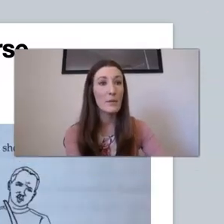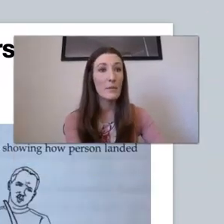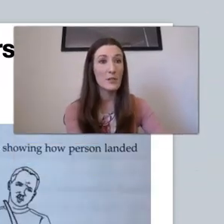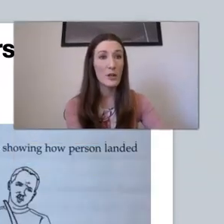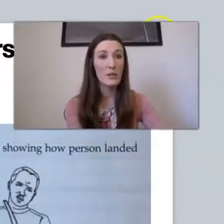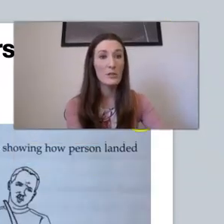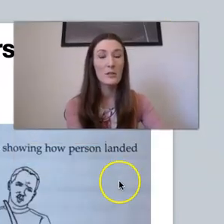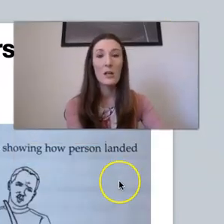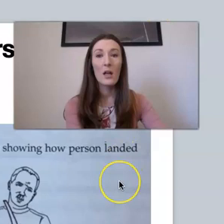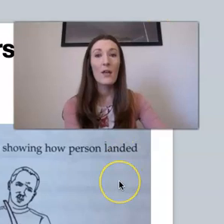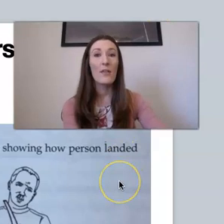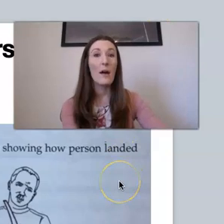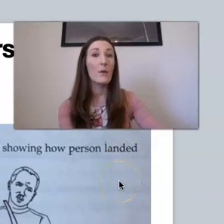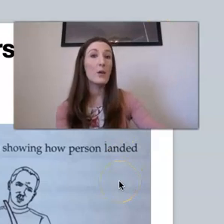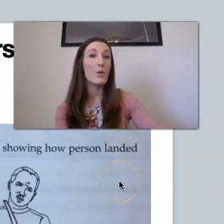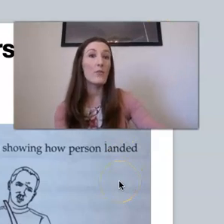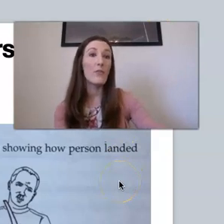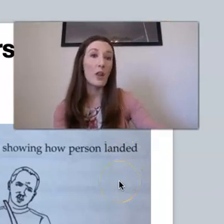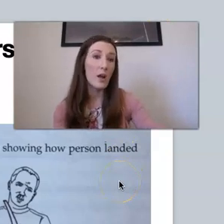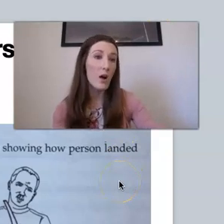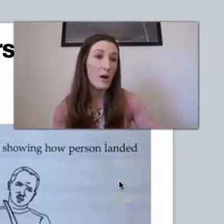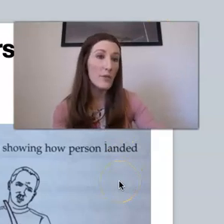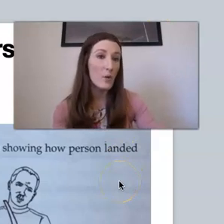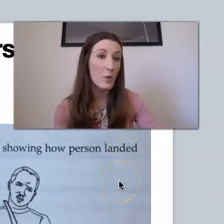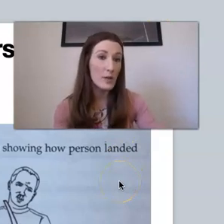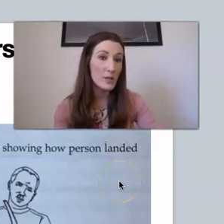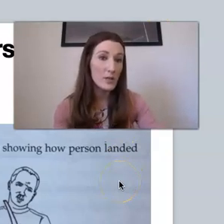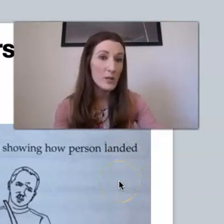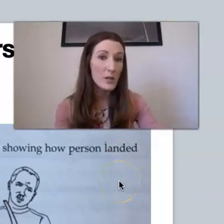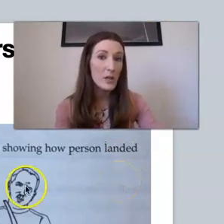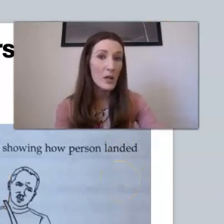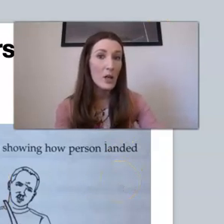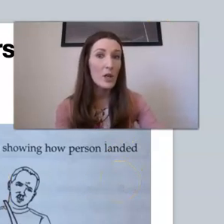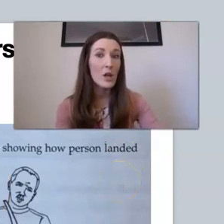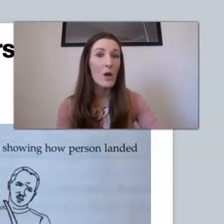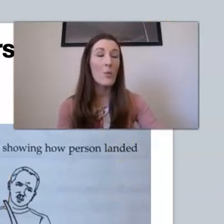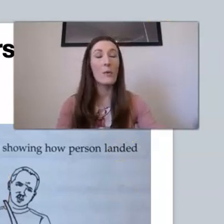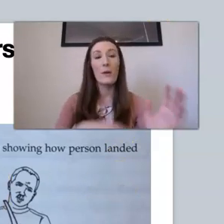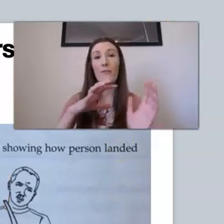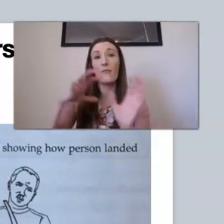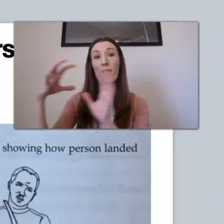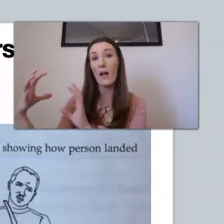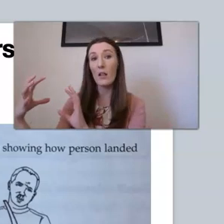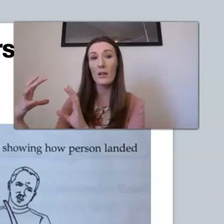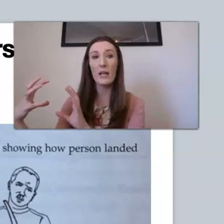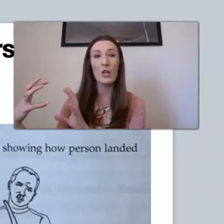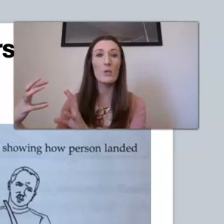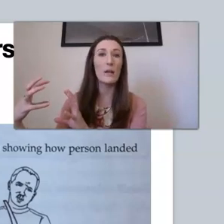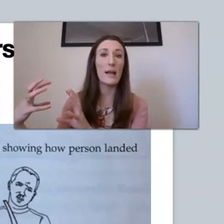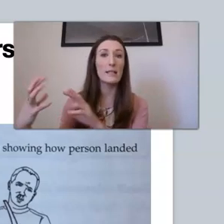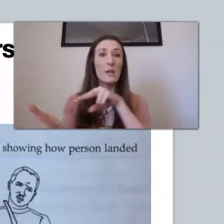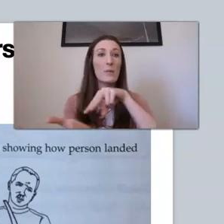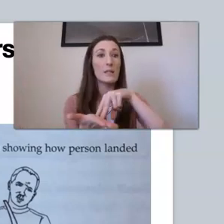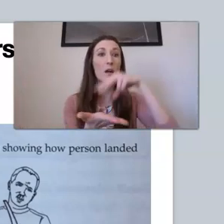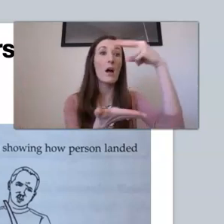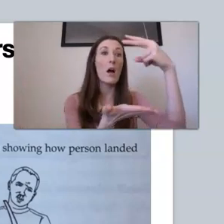As a reminder that when you are falling off the horse, when we fell in